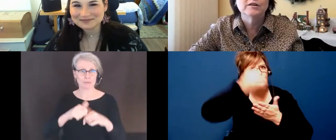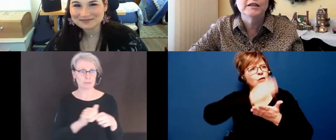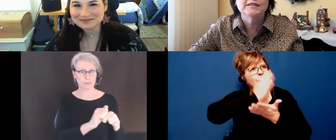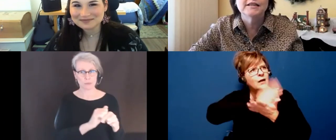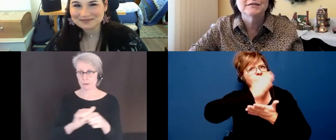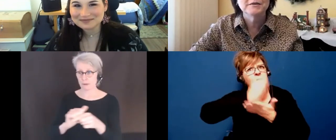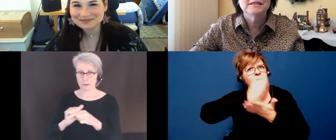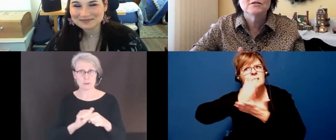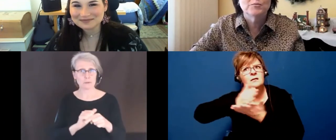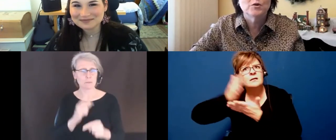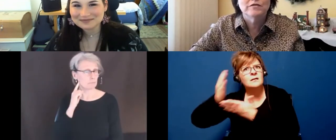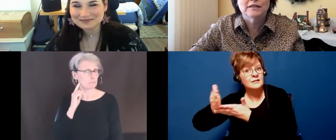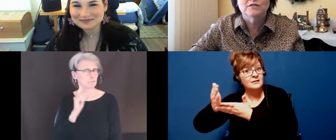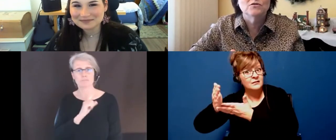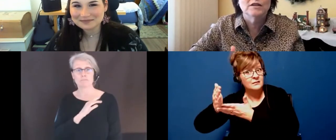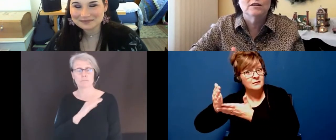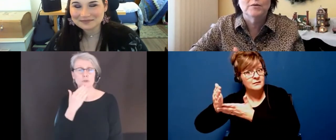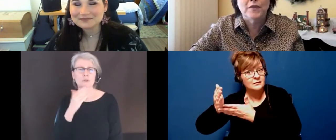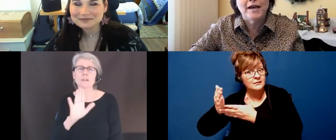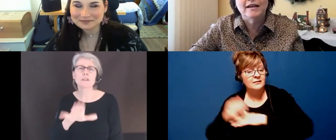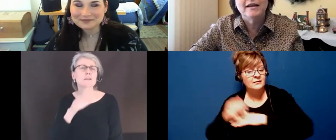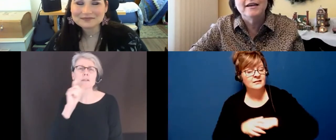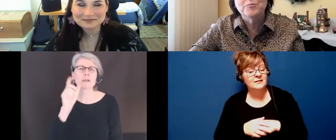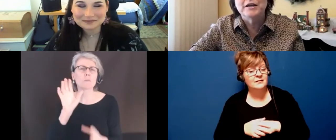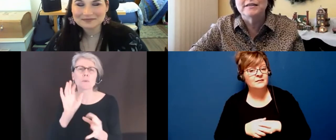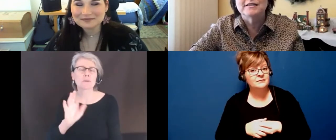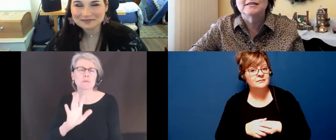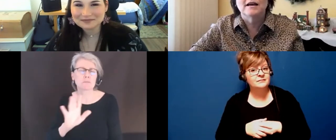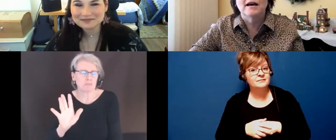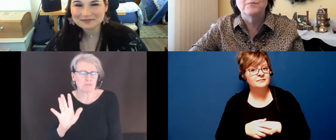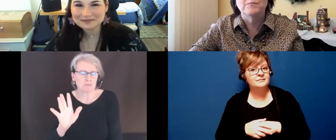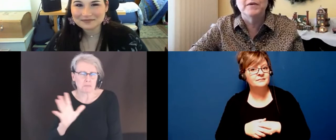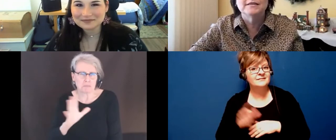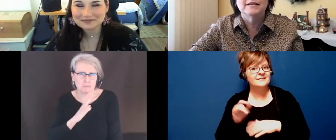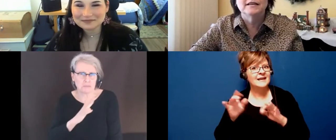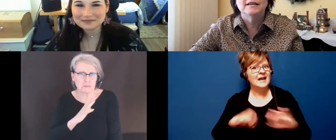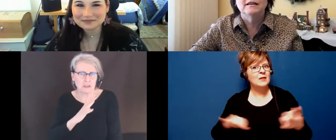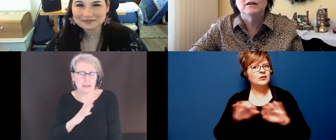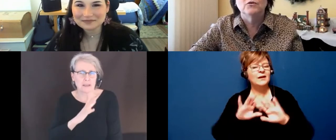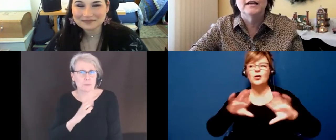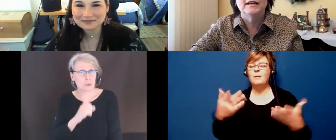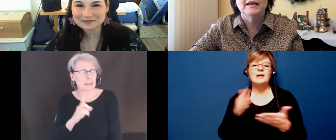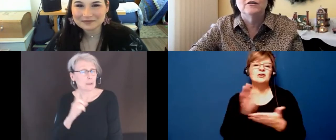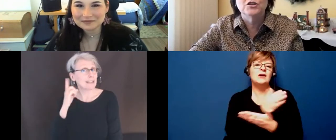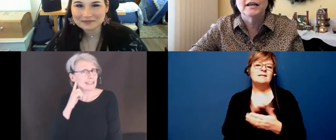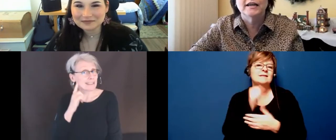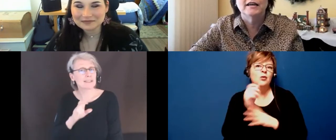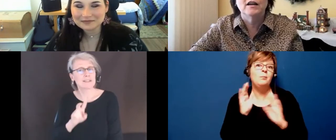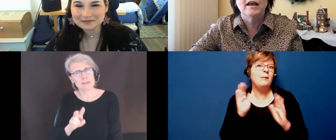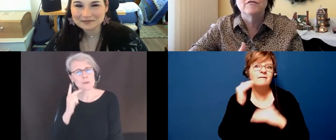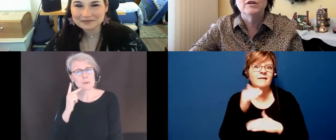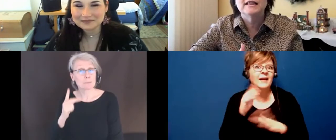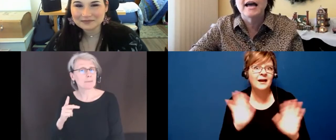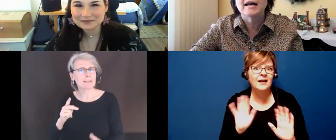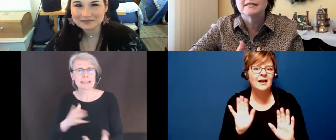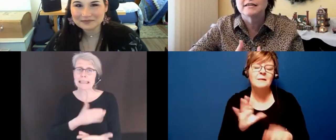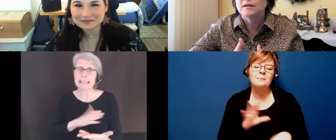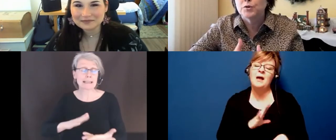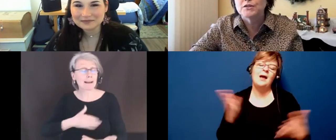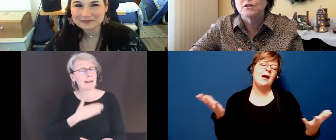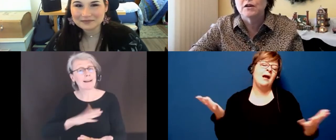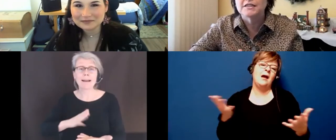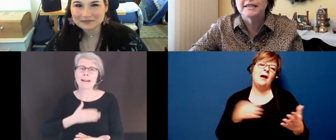good everybody sounds. I mean, it's not perfect, there's no doubt about that, but it's amazingly great and energetic, and every